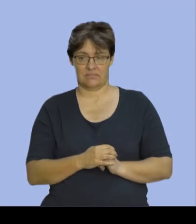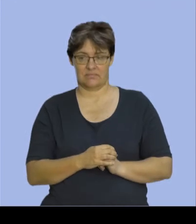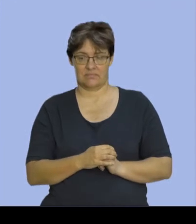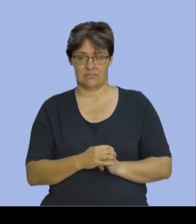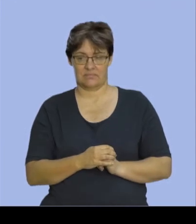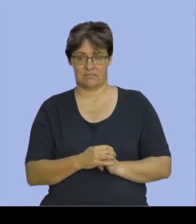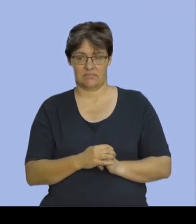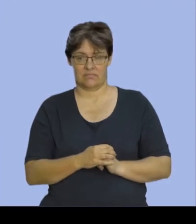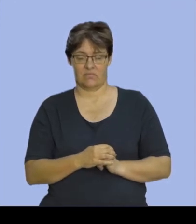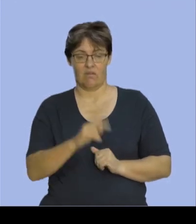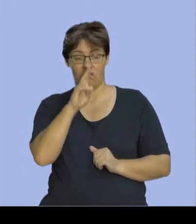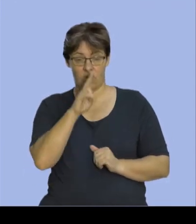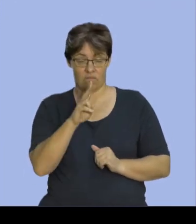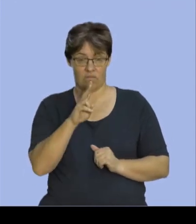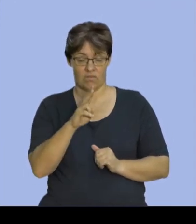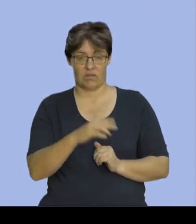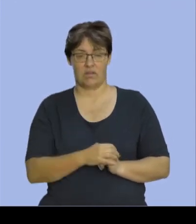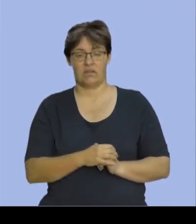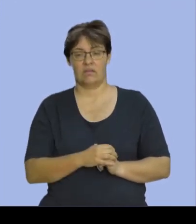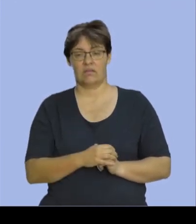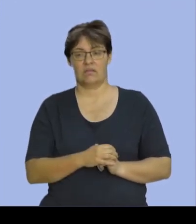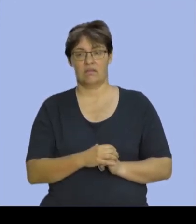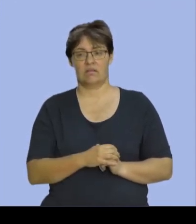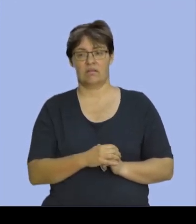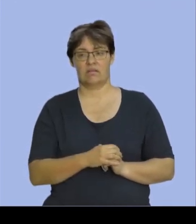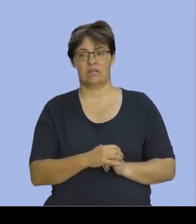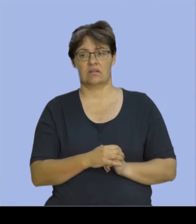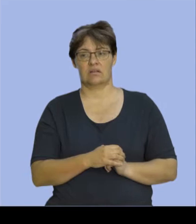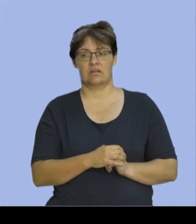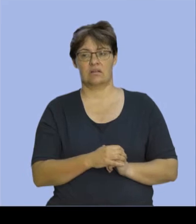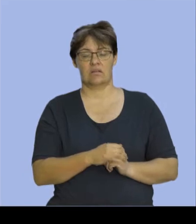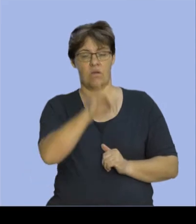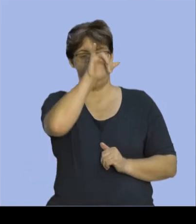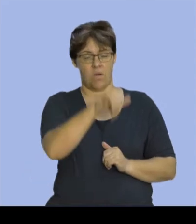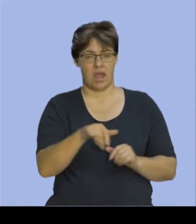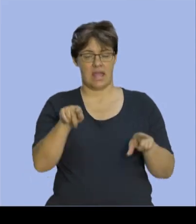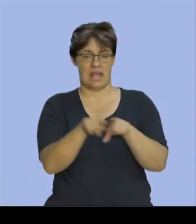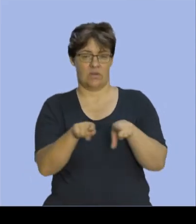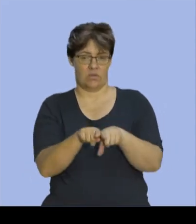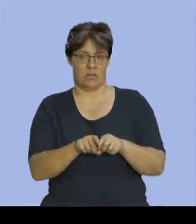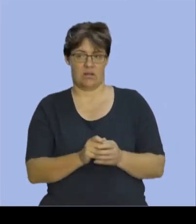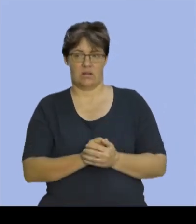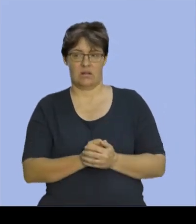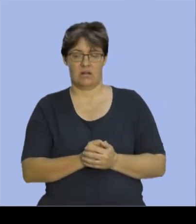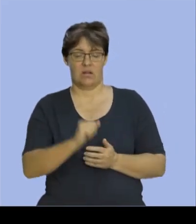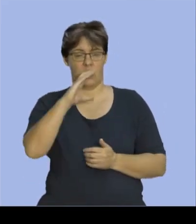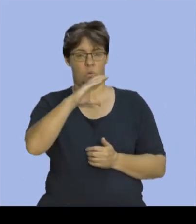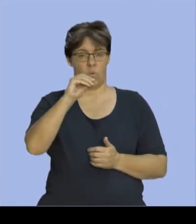But if I look at now the graph of, I'm just going to write it in red, y is equals